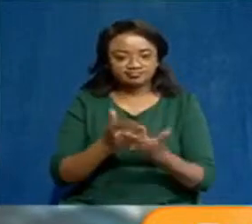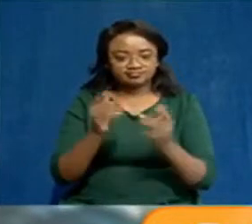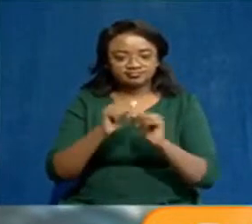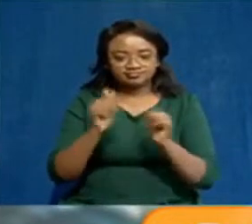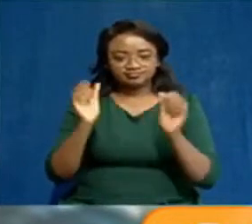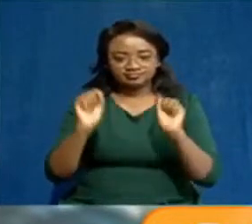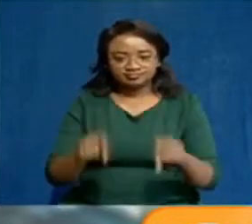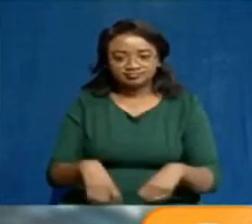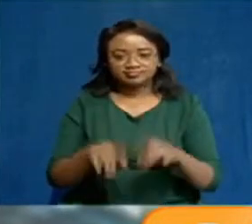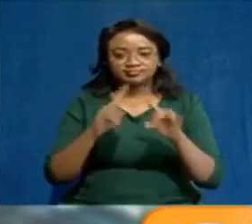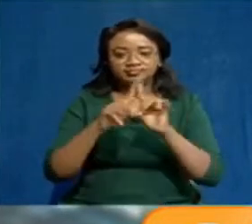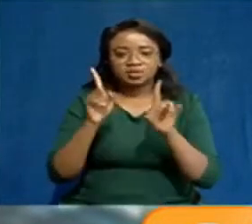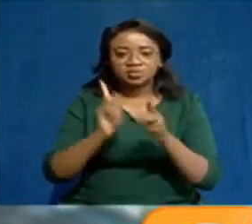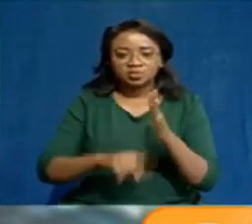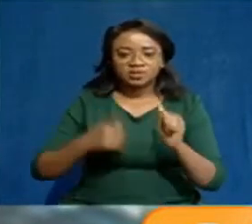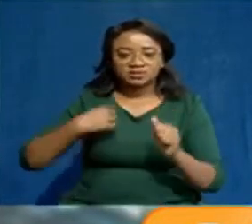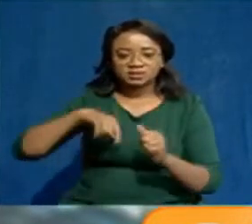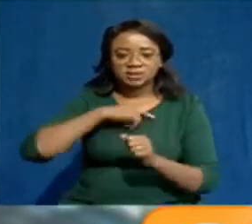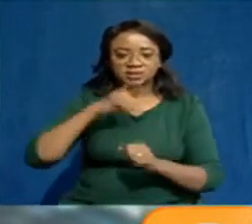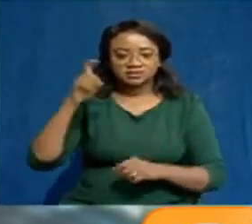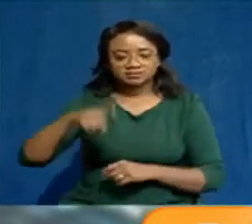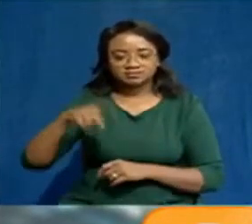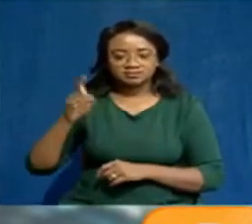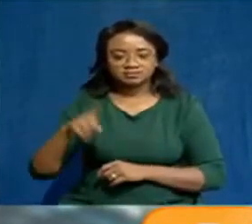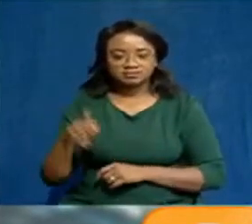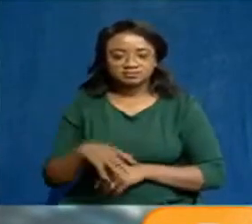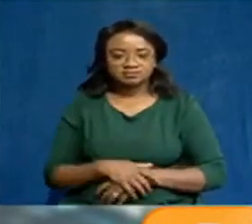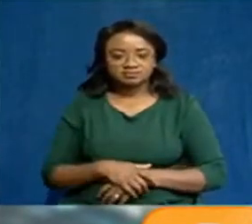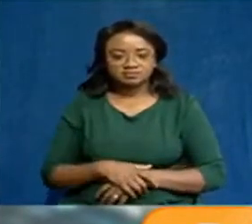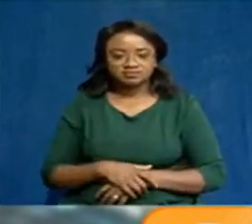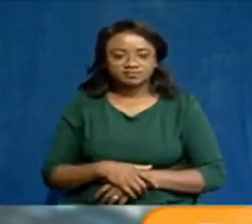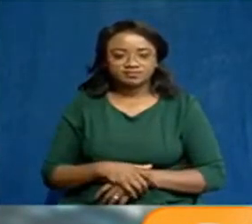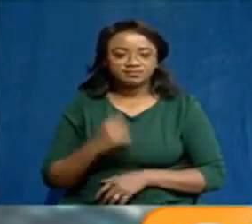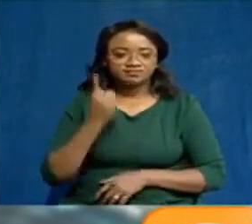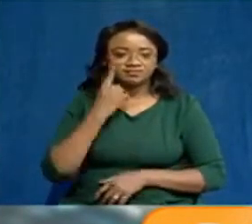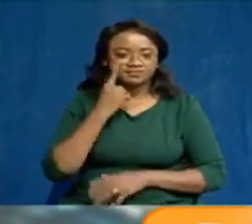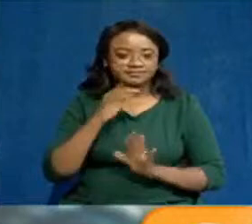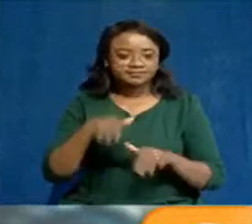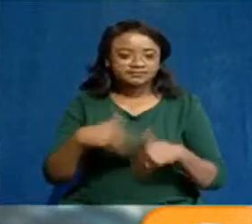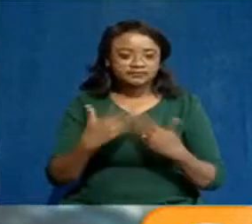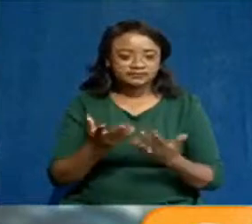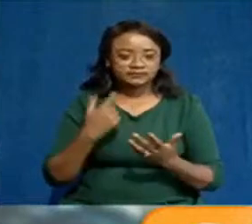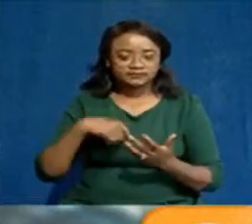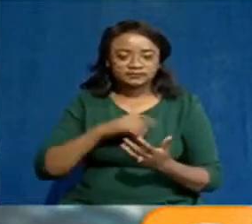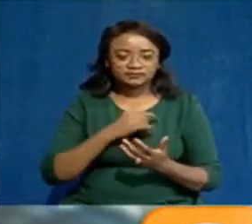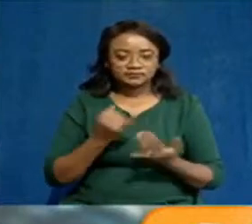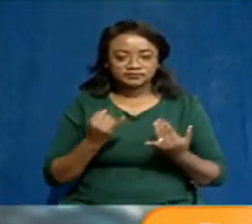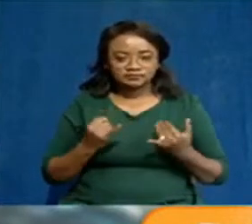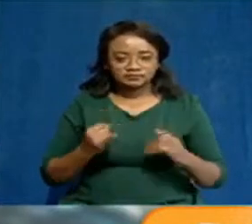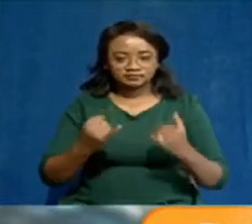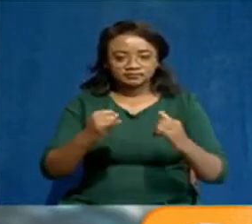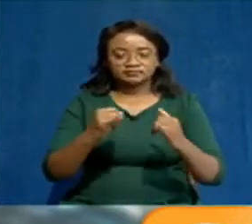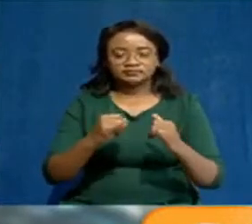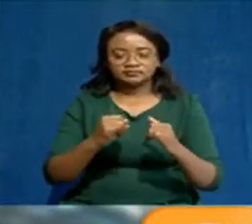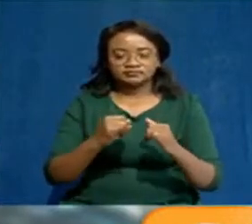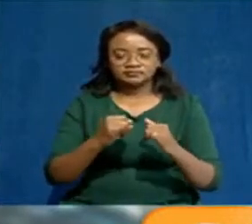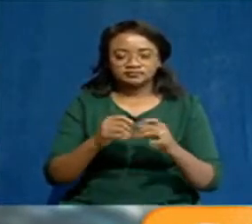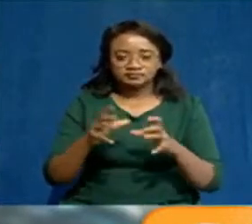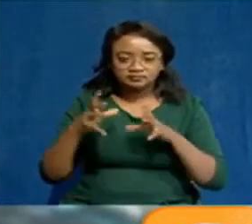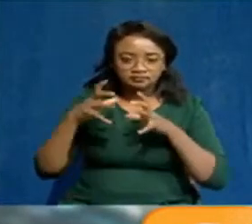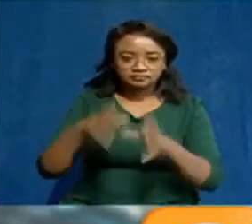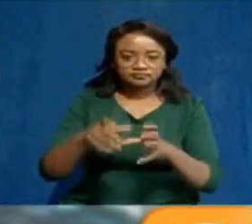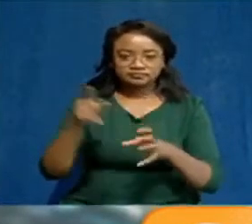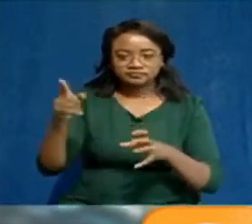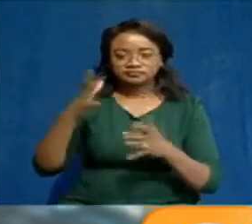What we need to do is, how do we push the polluters to pay?